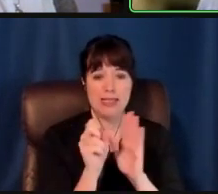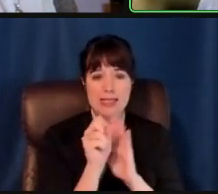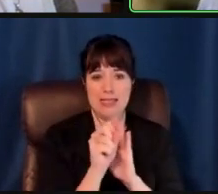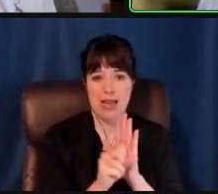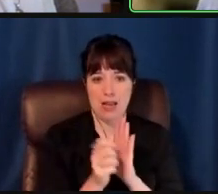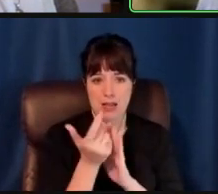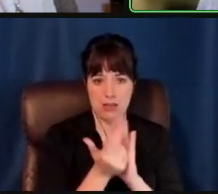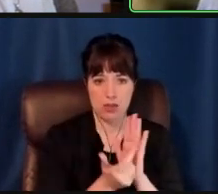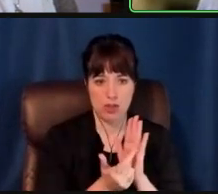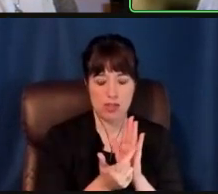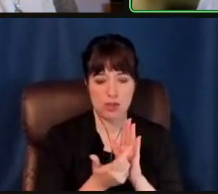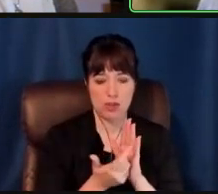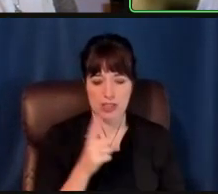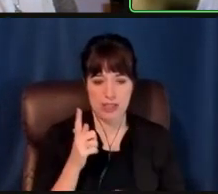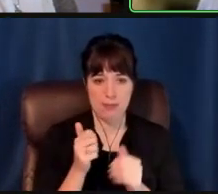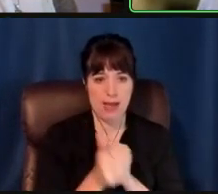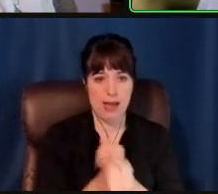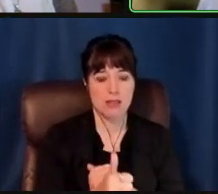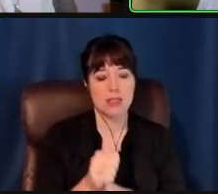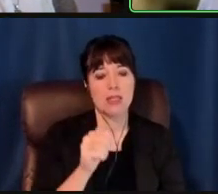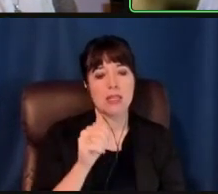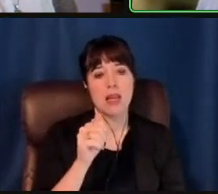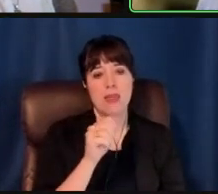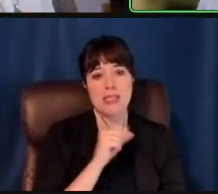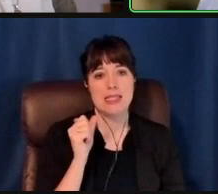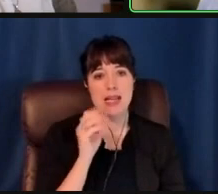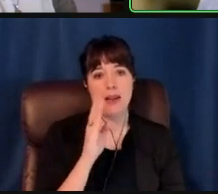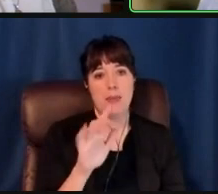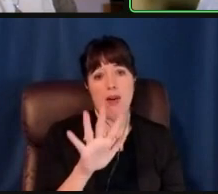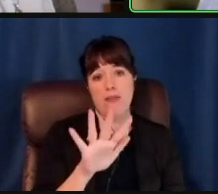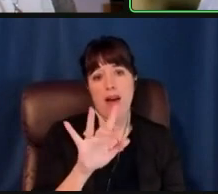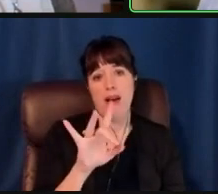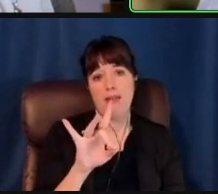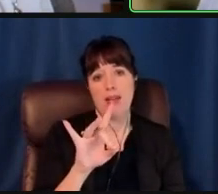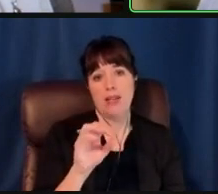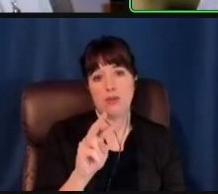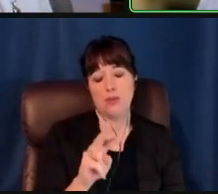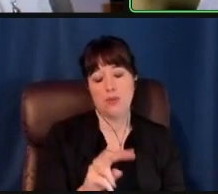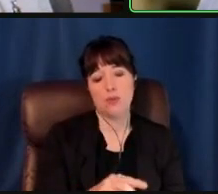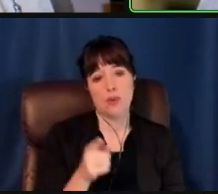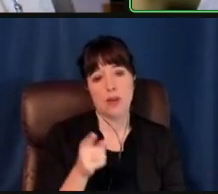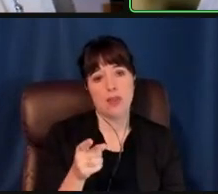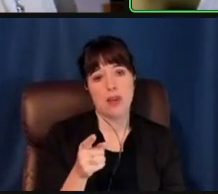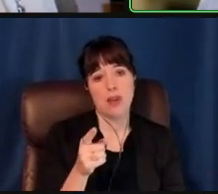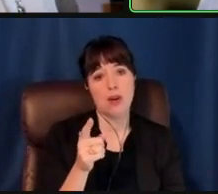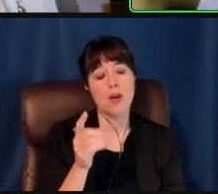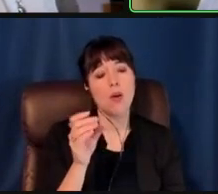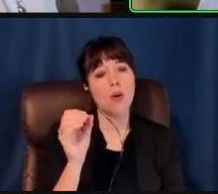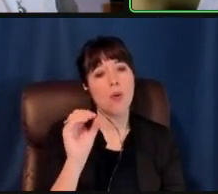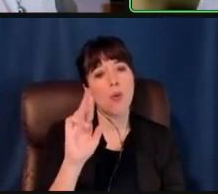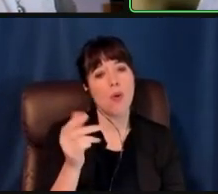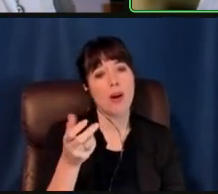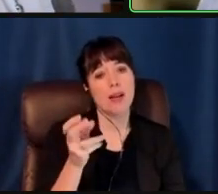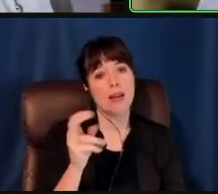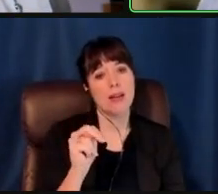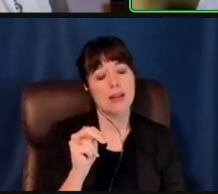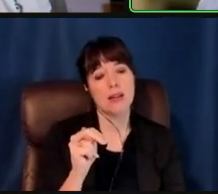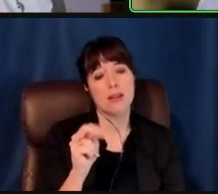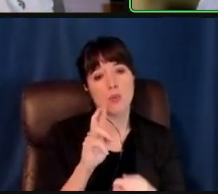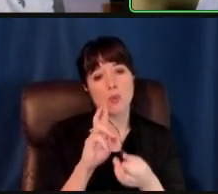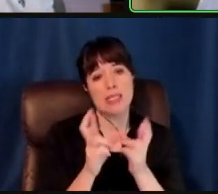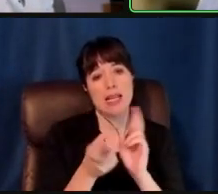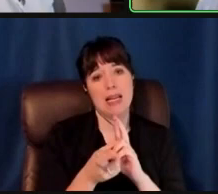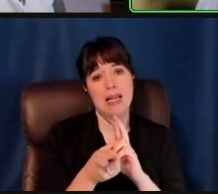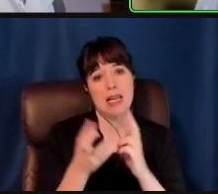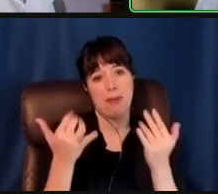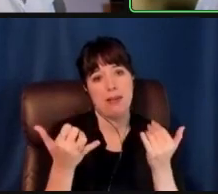state legislation passed the Senate Bill 582, which is, I think it's called the Oregon Recycling Modernization Act. And there's a couple of elements to that.